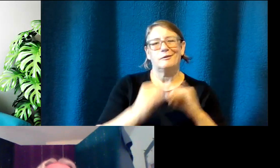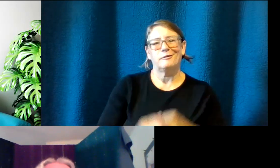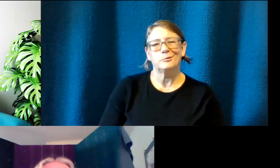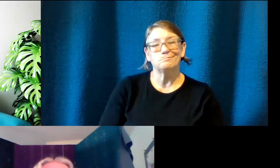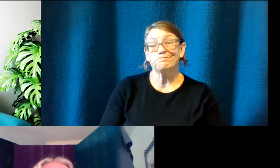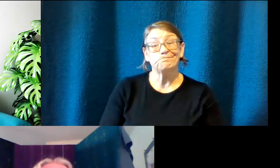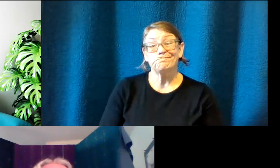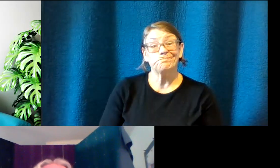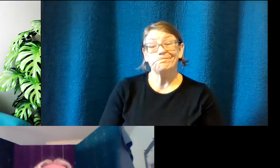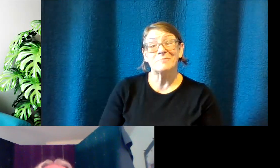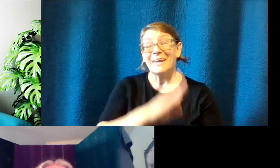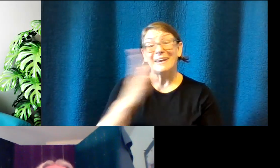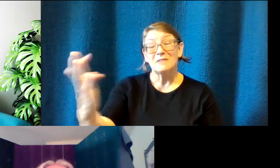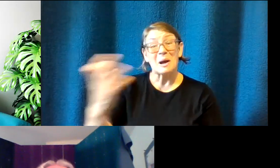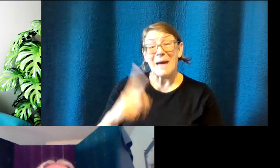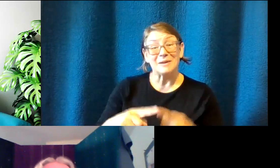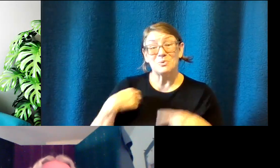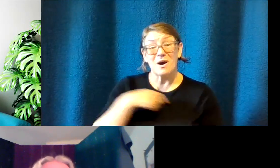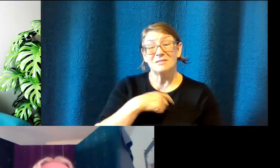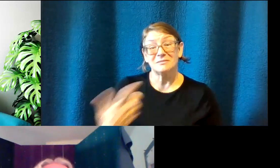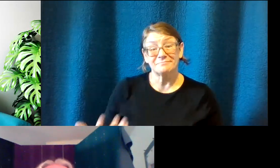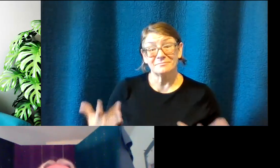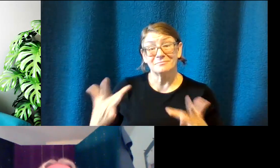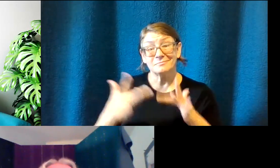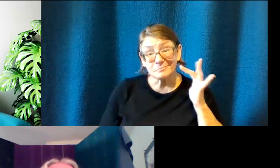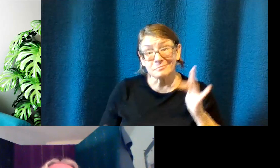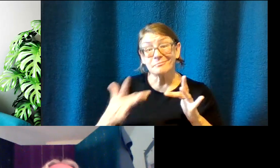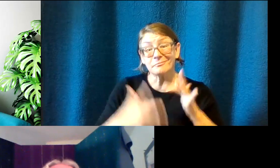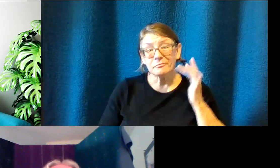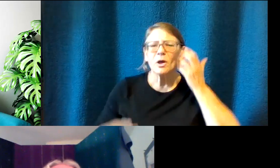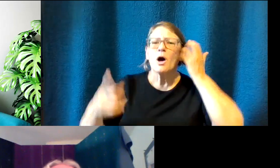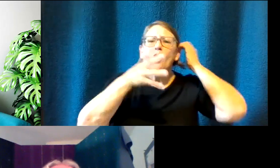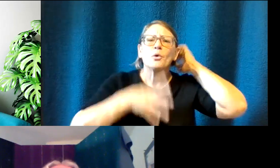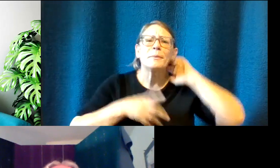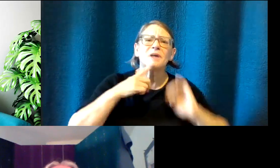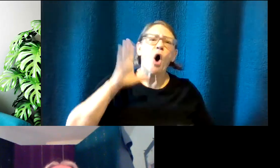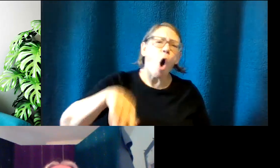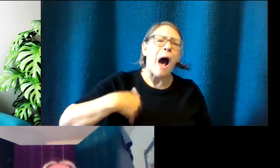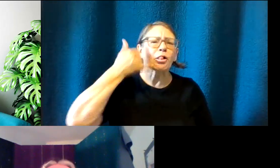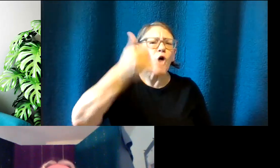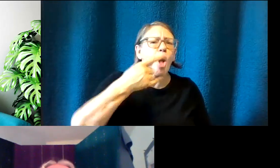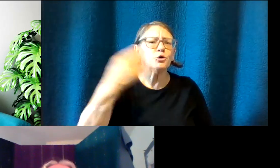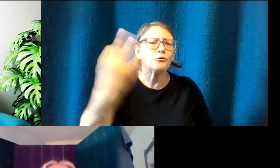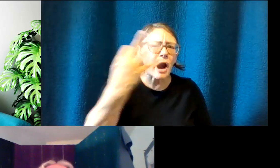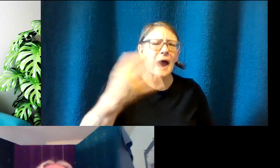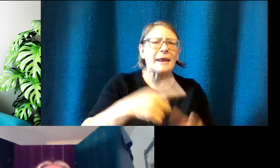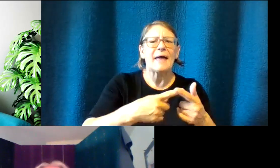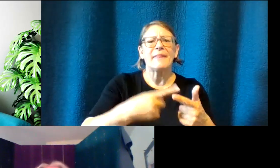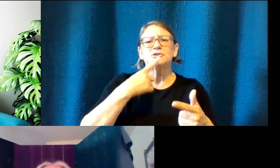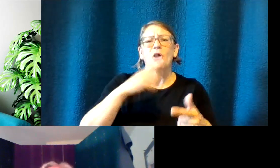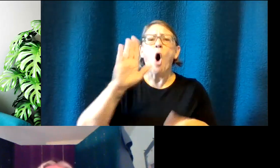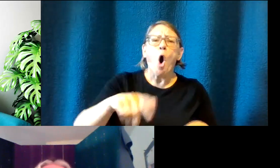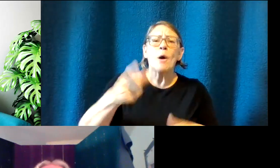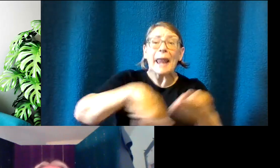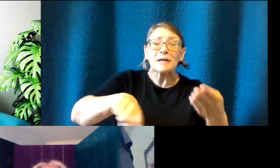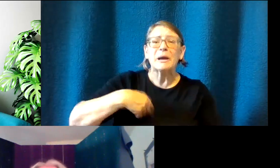They just never got back to us. She kept saying, oh, I'll call you Friday. And then the next week, oh, I'll call you by Friday. I